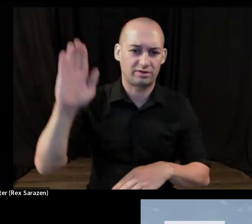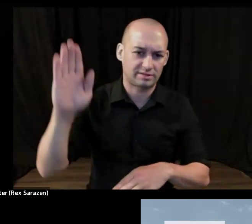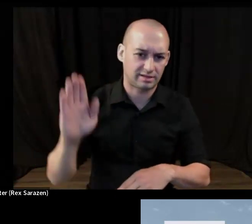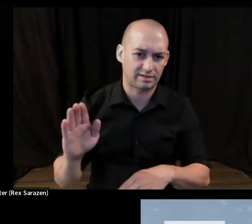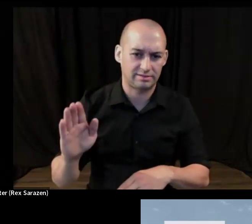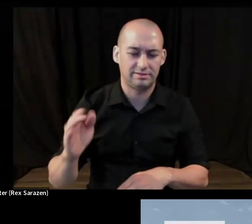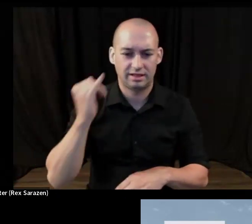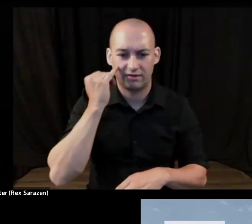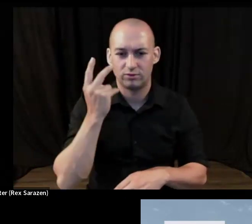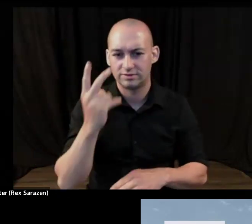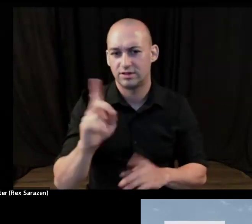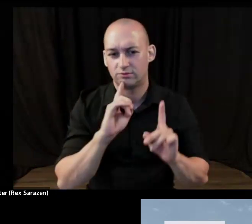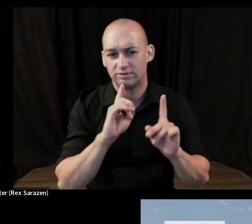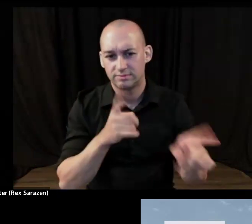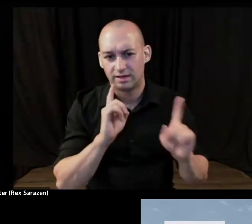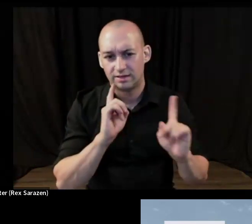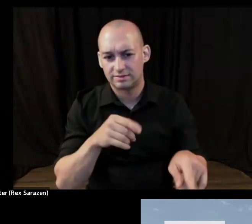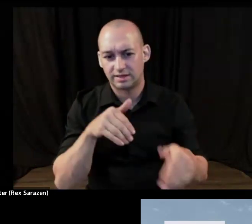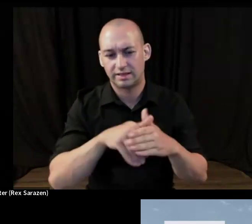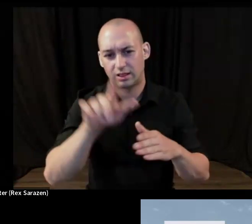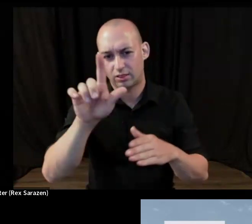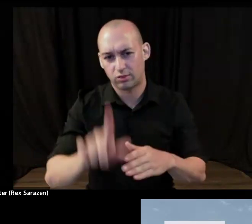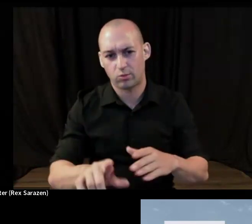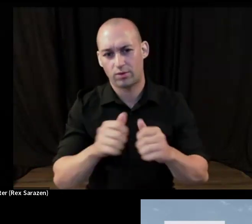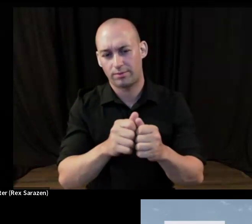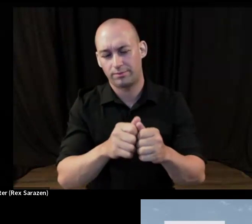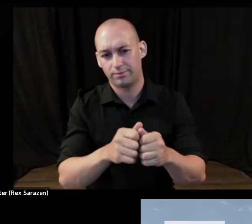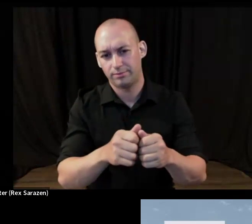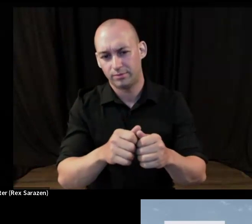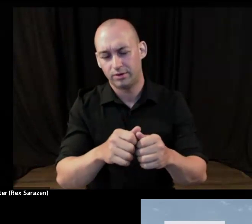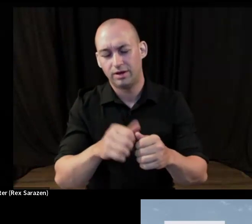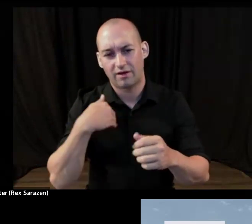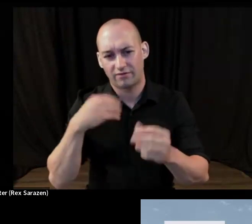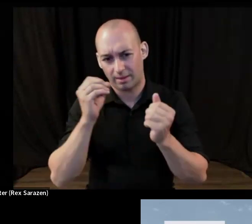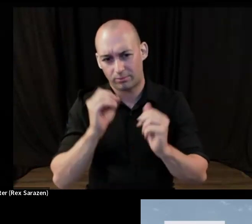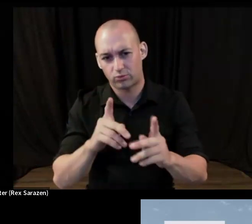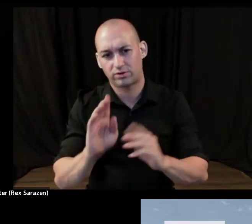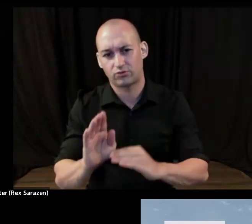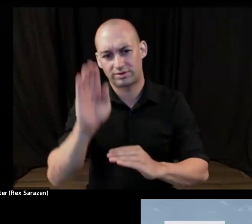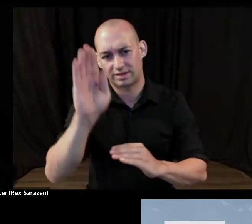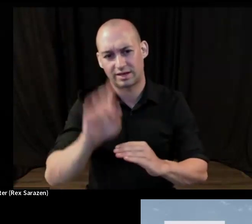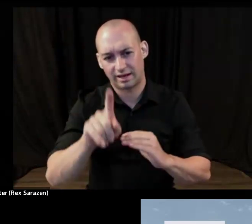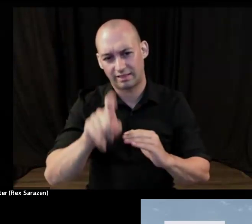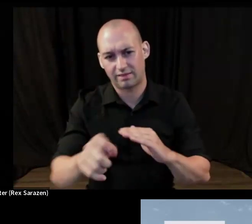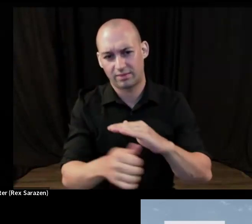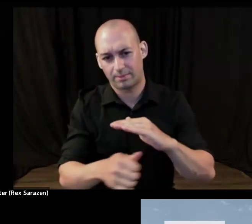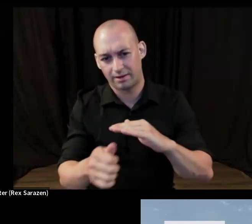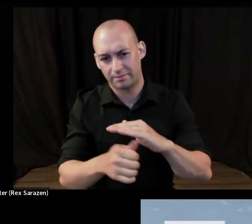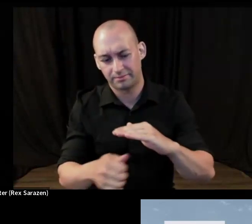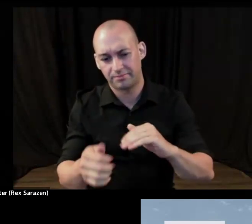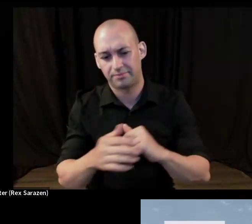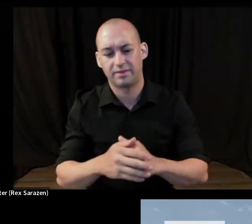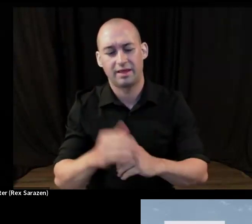at the reactions at the lower toolbar, there's the opportunity to raise your hand. And then for those that are on the phone,